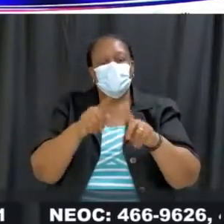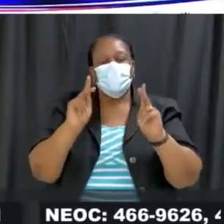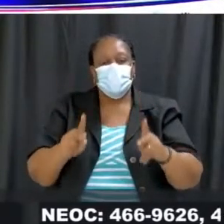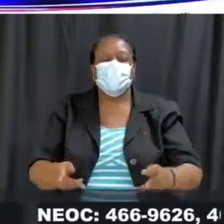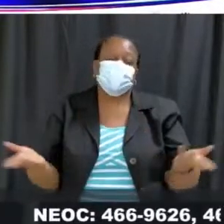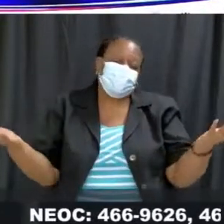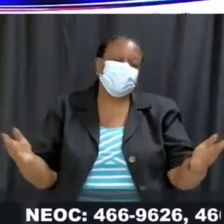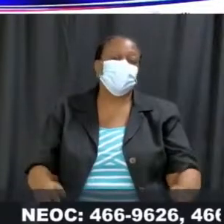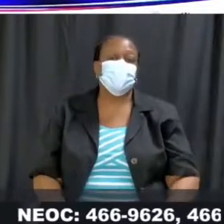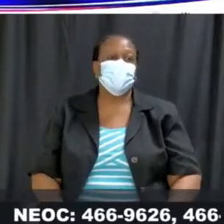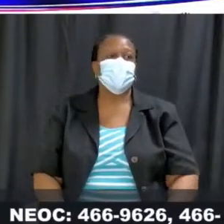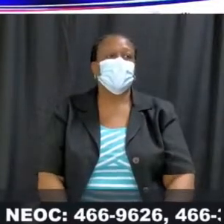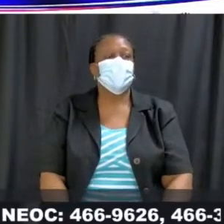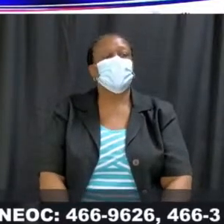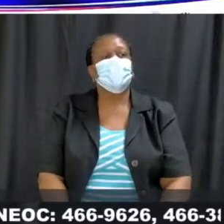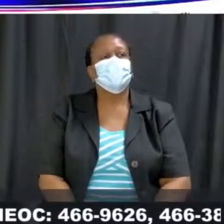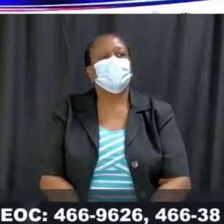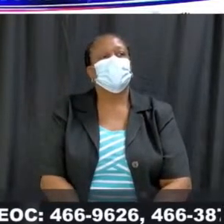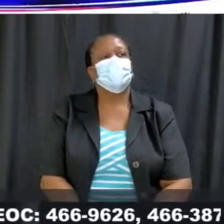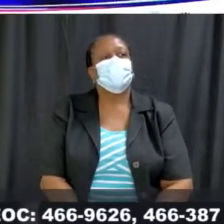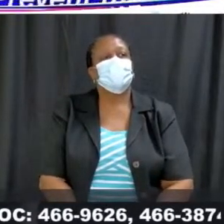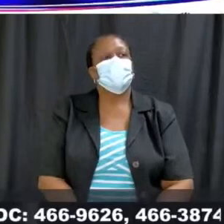Thank you, Dr. Laws.